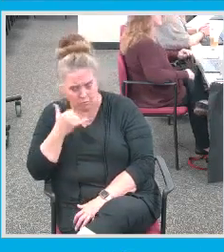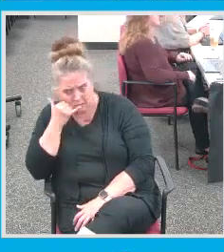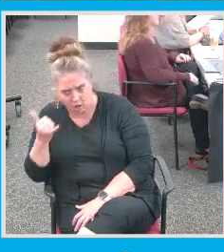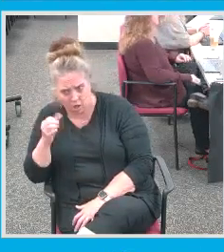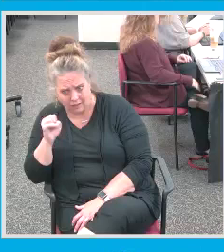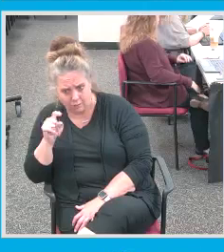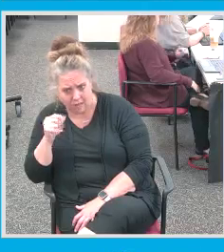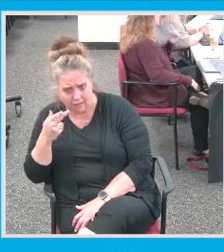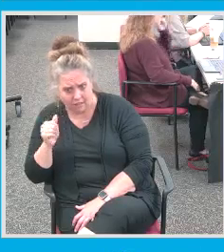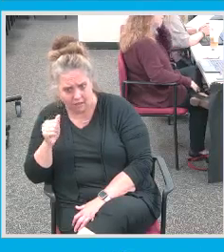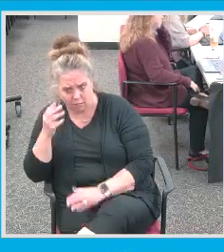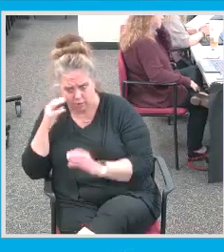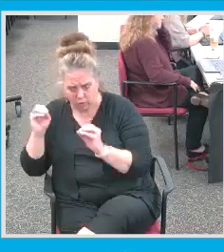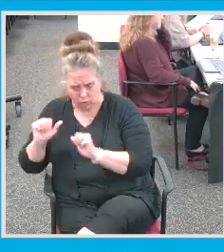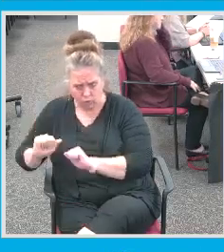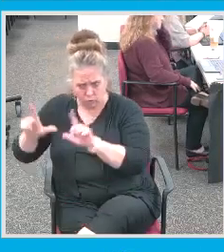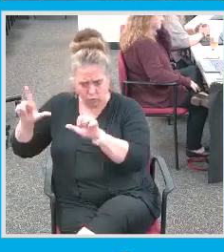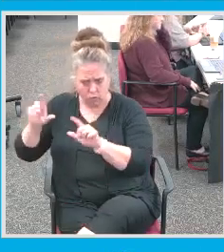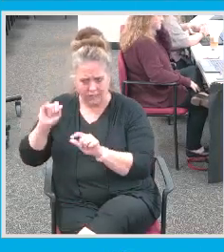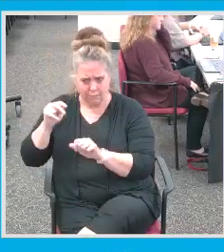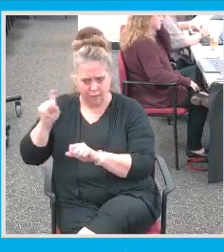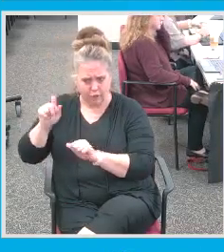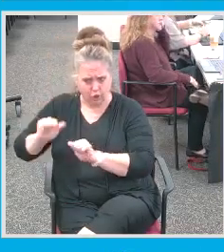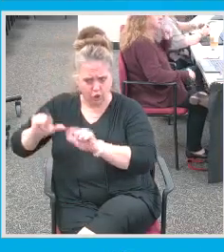If you can, yeah, that would be helpful.